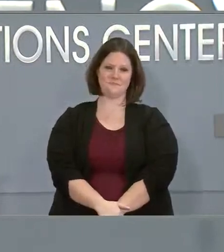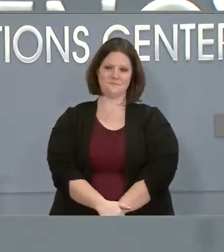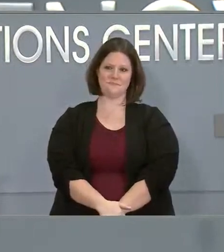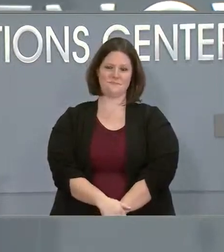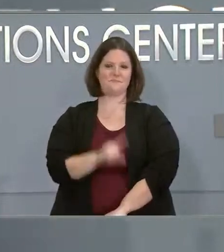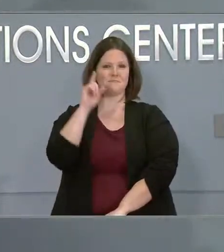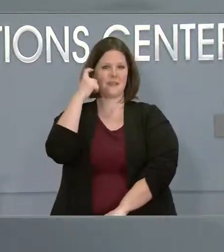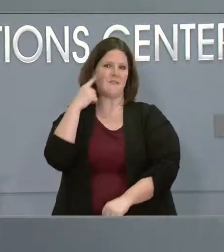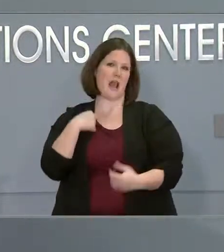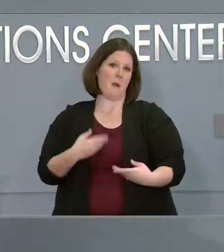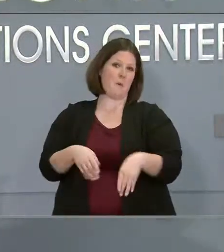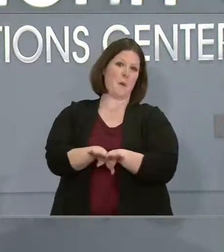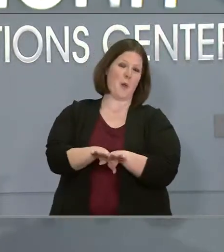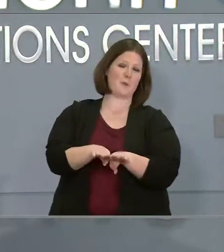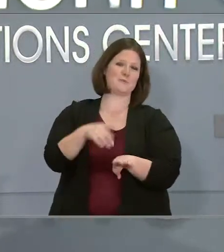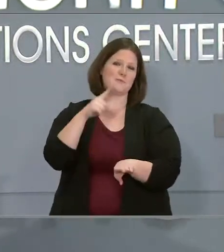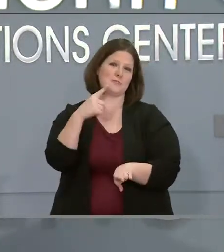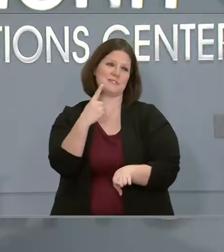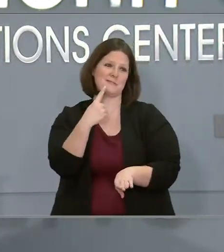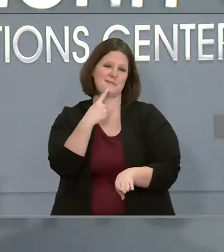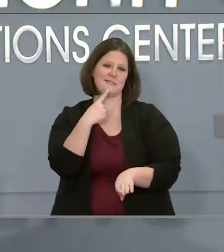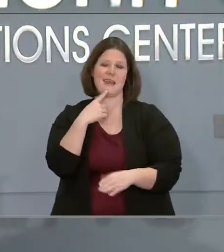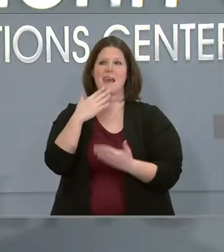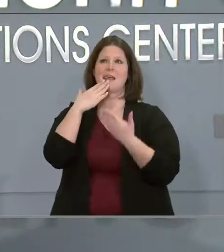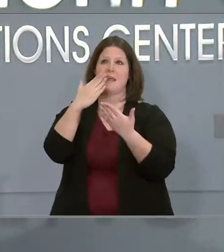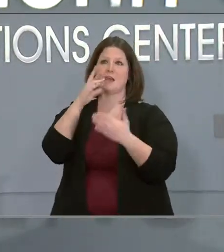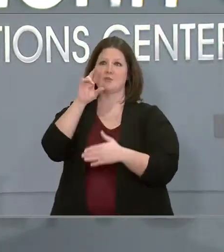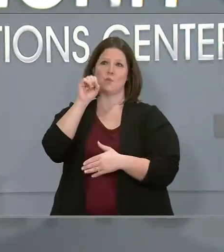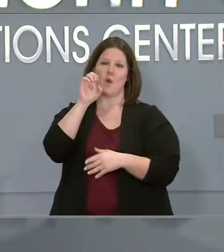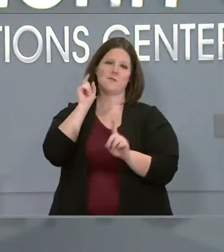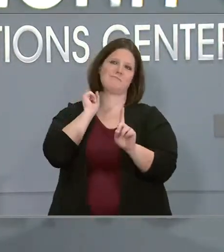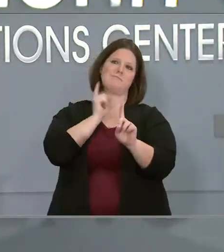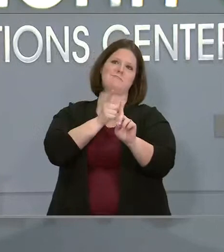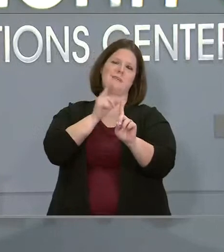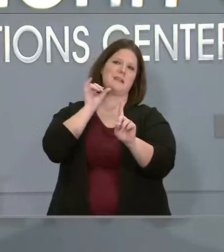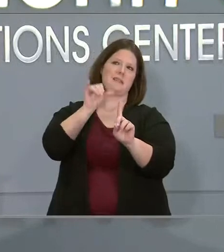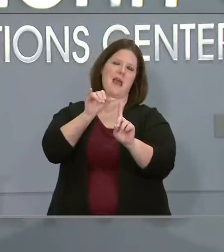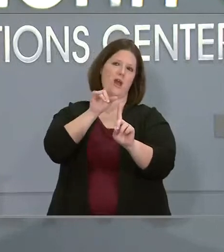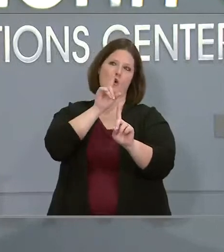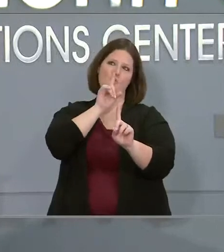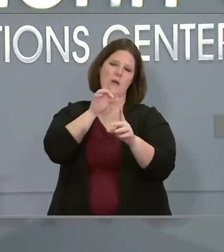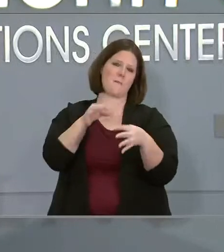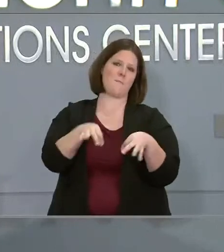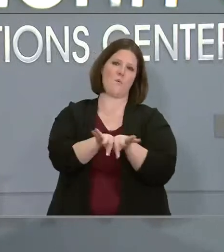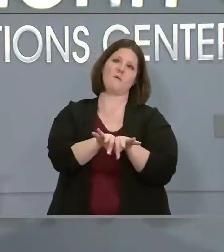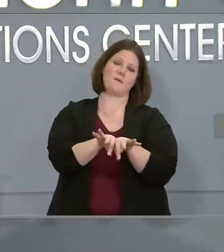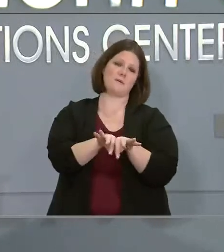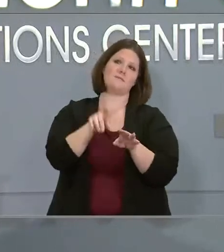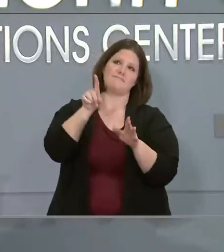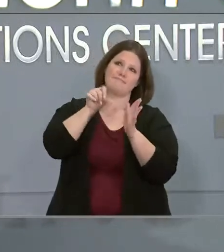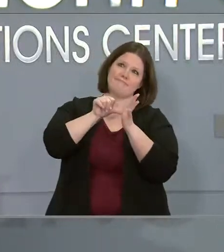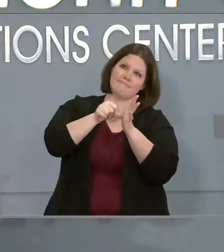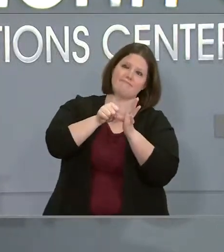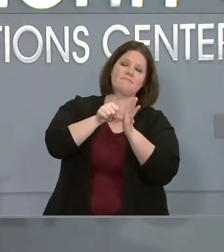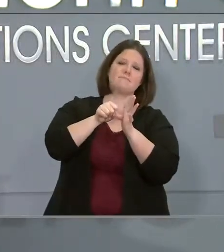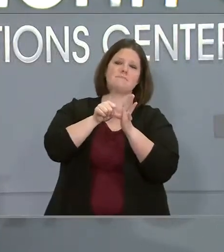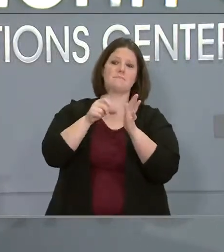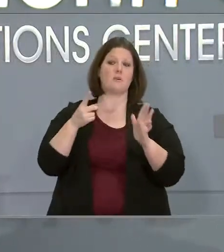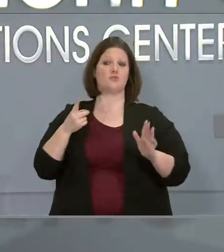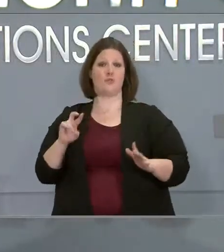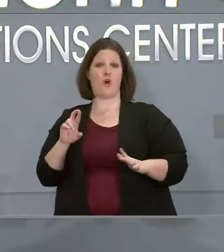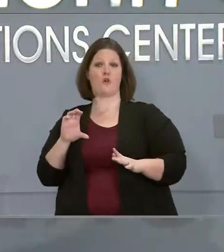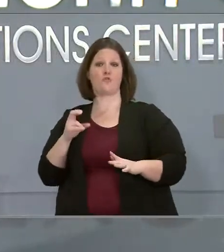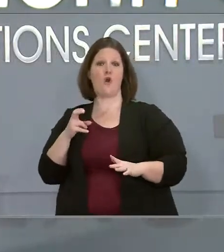I'll close the press conference and just say, Rose, that you hit on something that's really important. Not only is Dr.